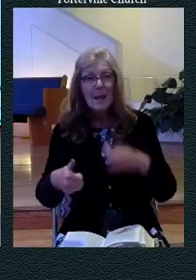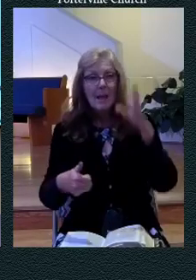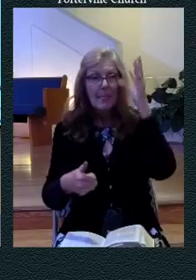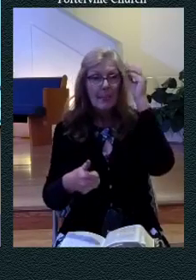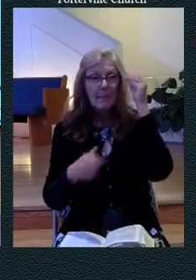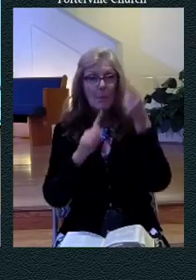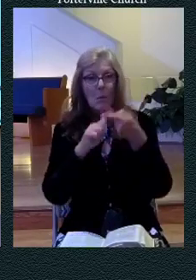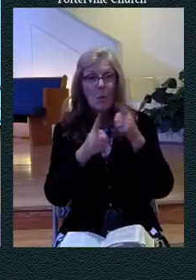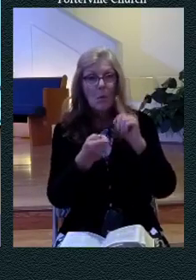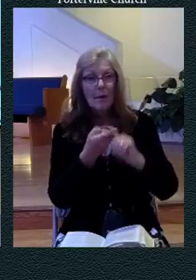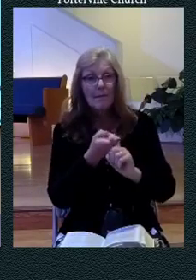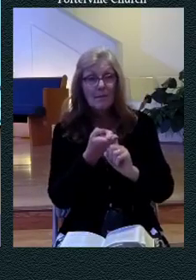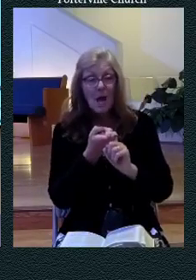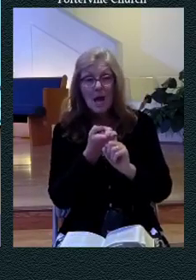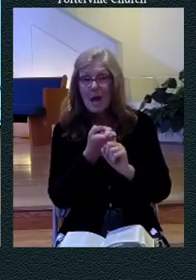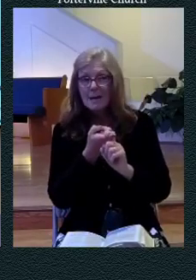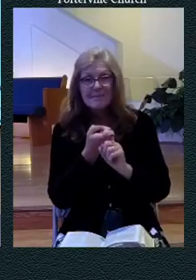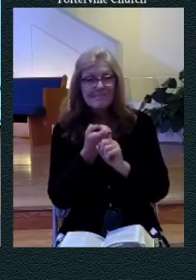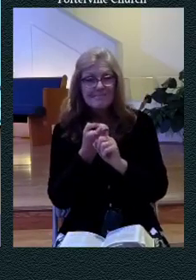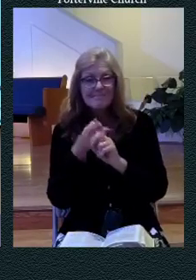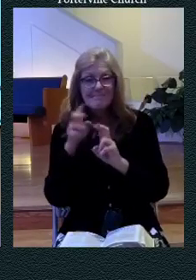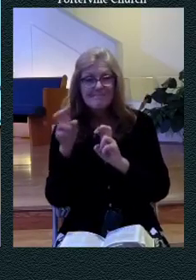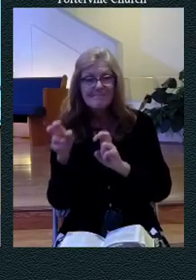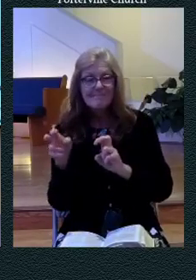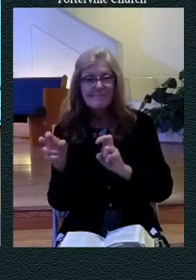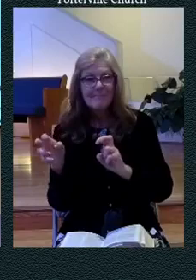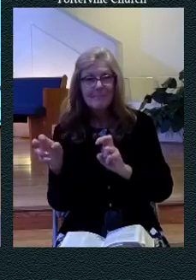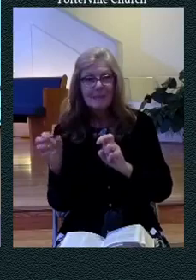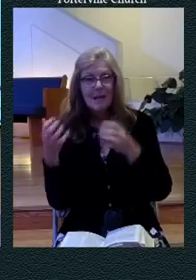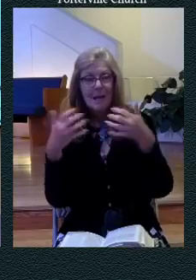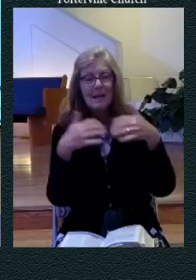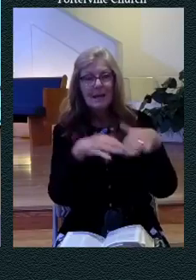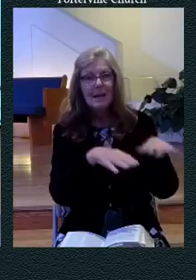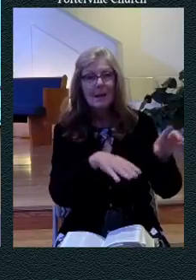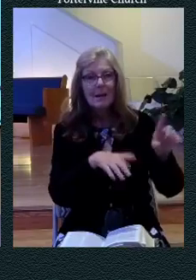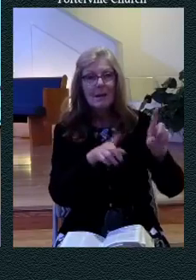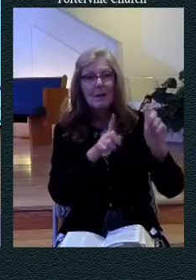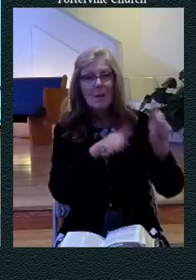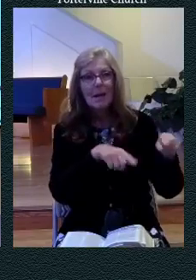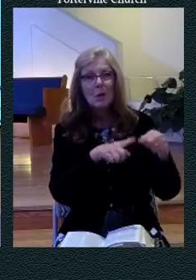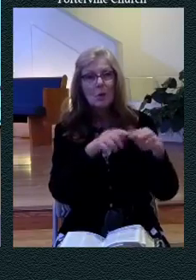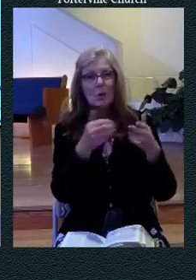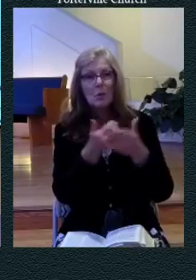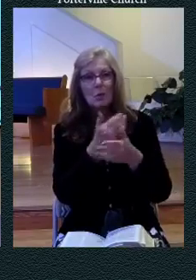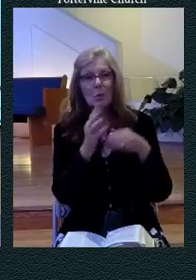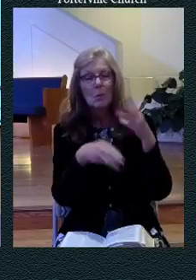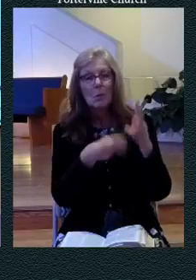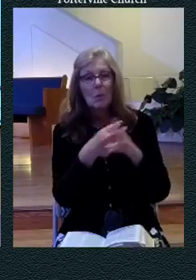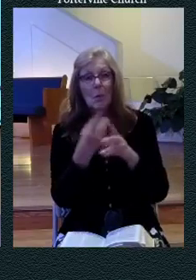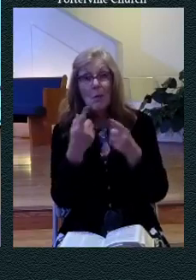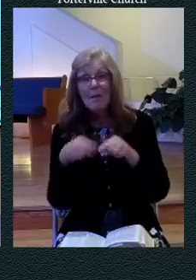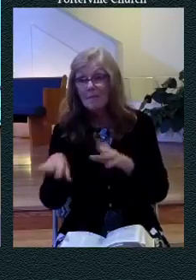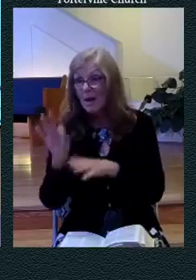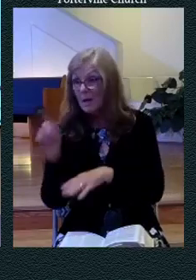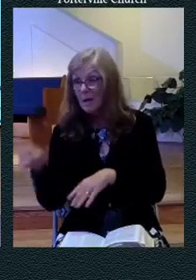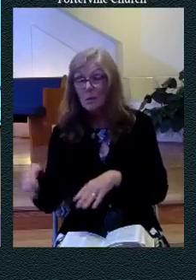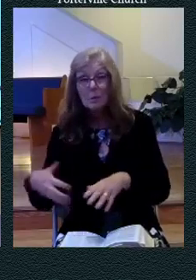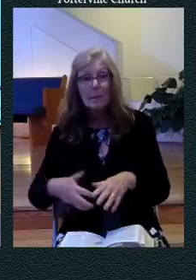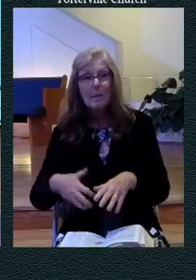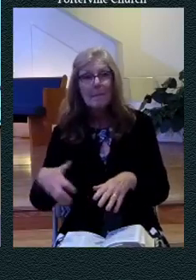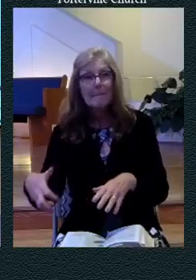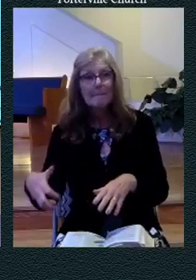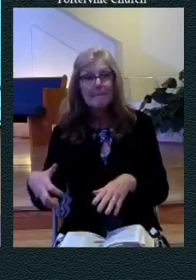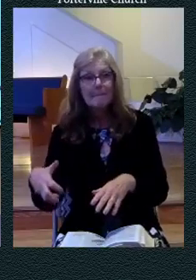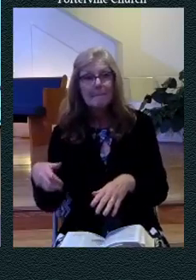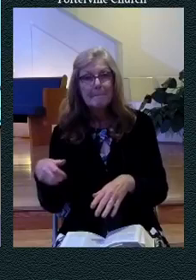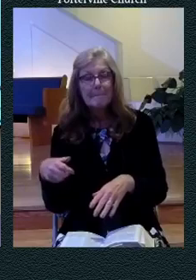to the new world. But it was a different world than nowadays, so when they found out she was pregnant, he got a letter,